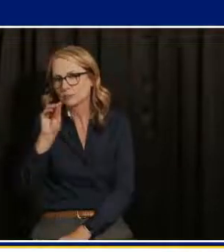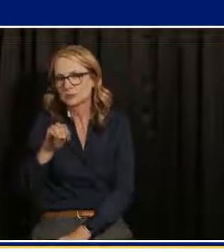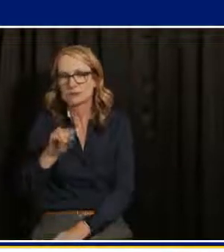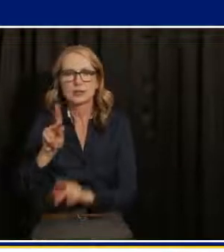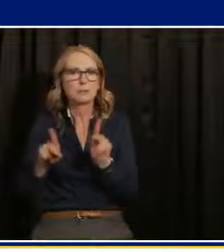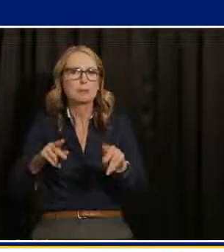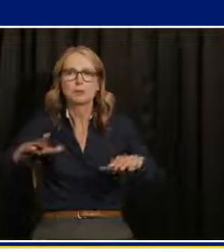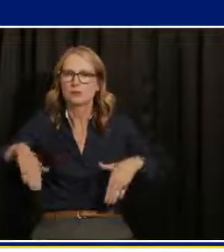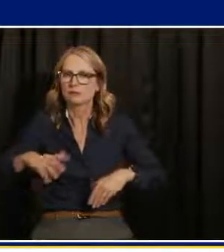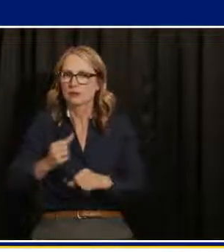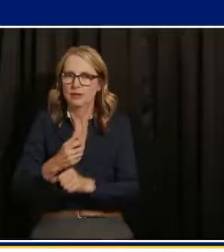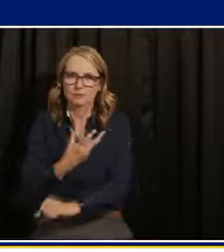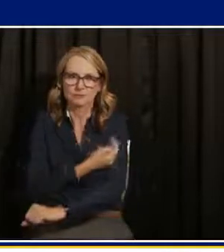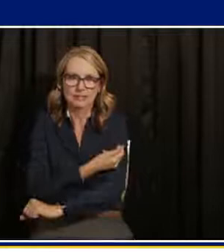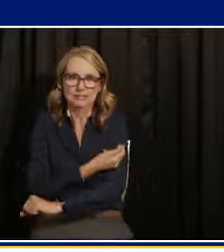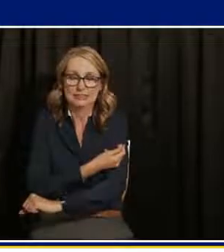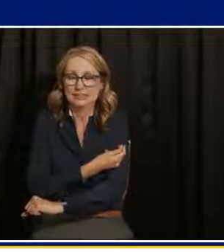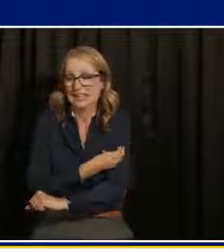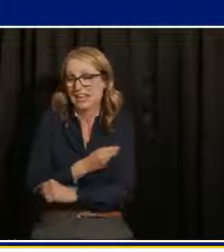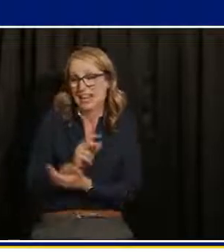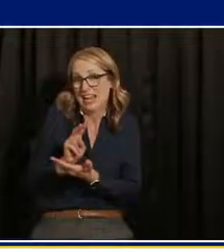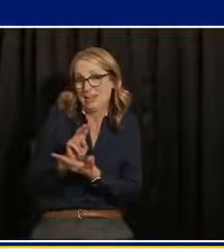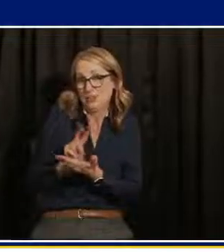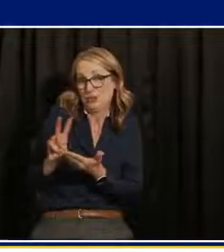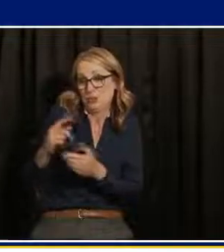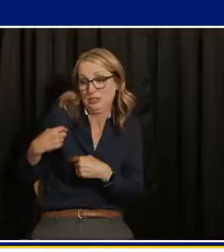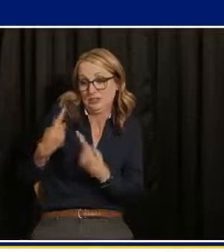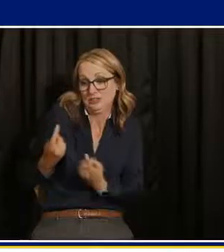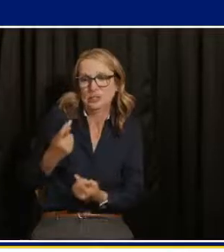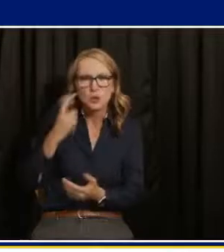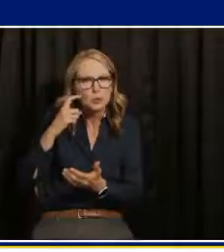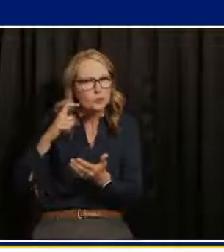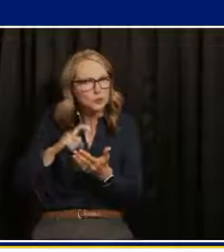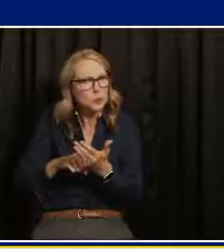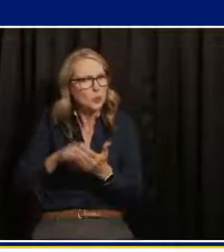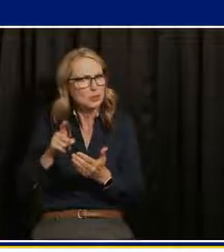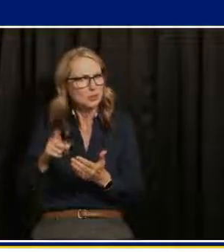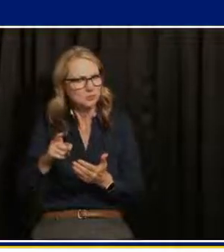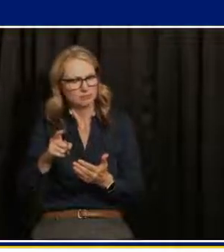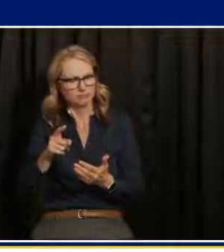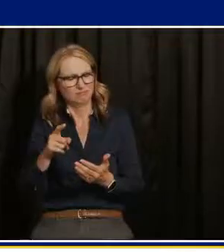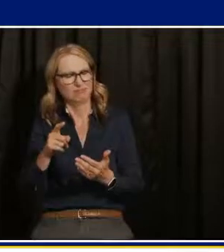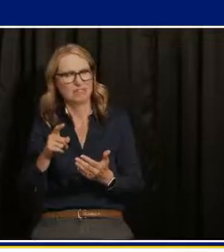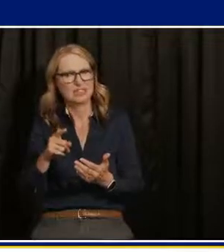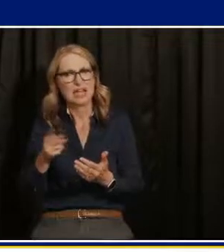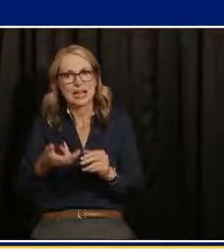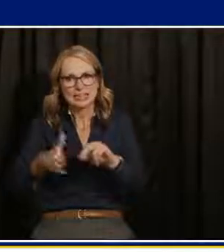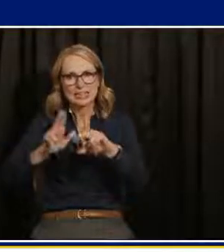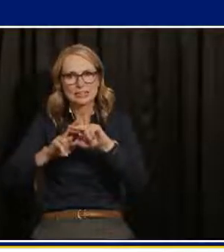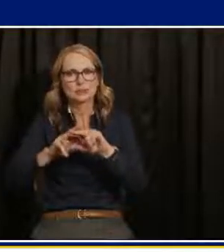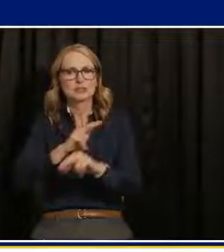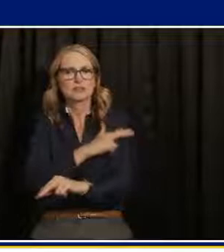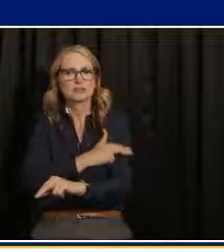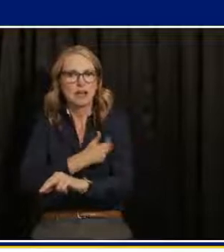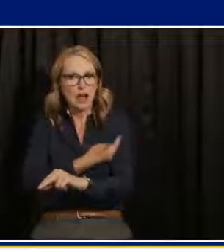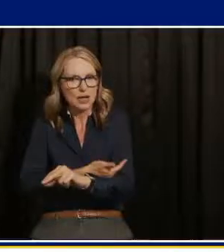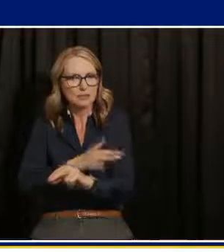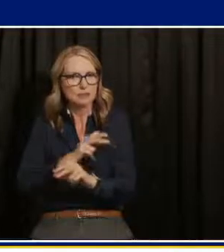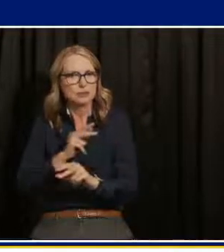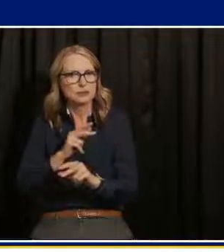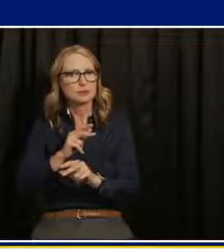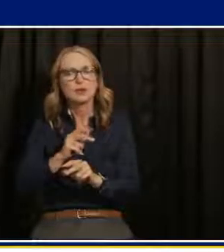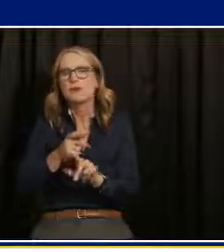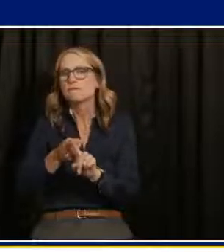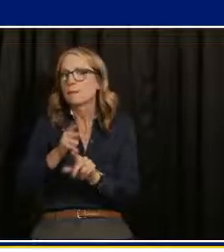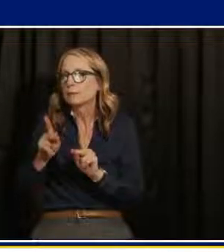individuals. Also in the last 2 weeks, we've started to see this trend where we're seeing really a decrease in hospitalizations among our vaccinated population, while